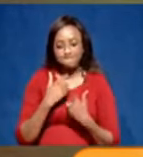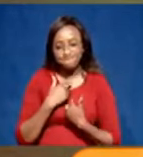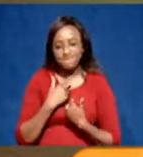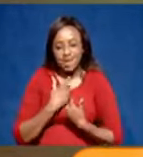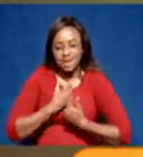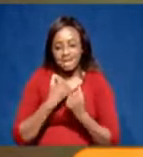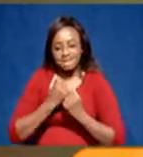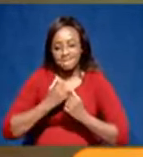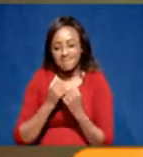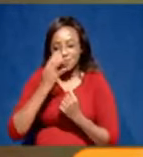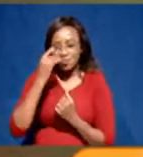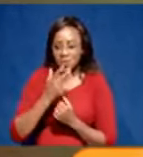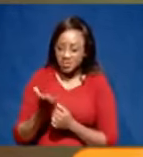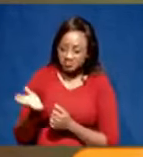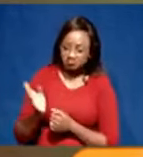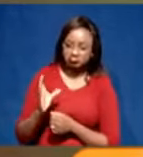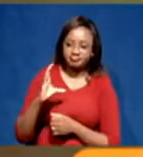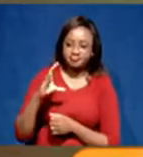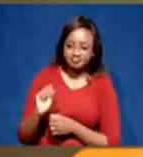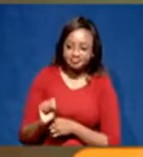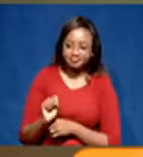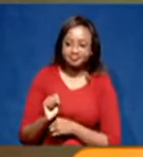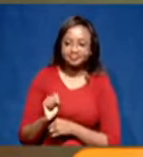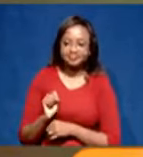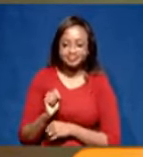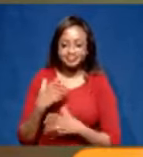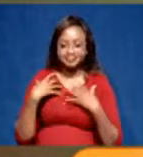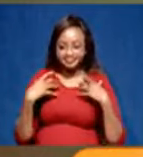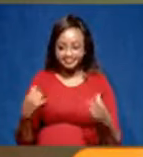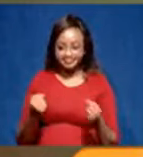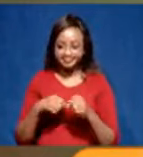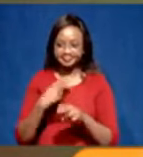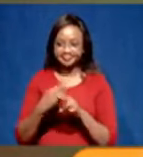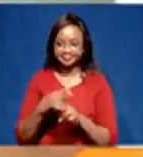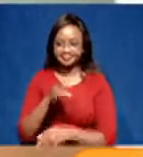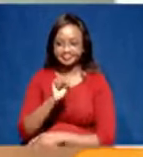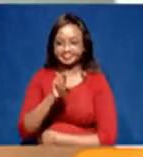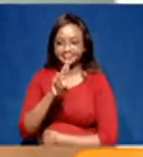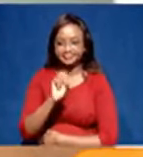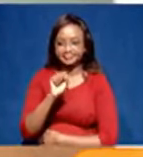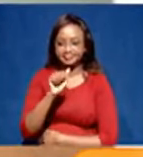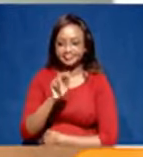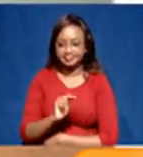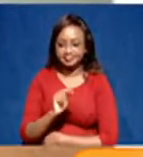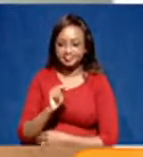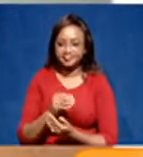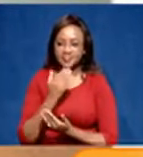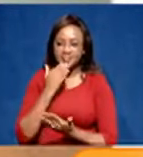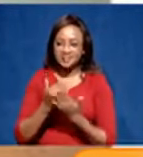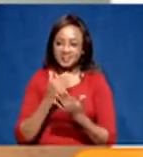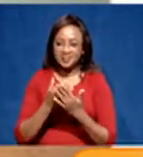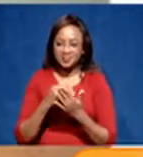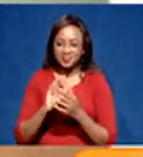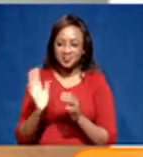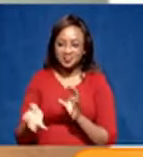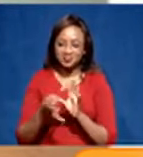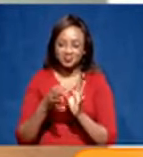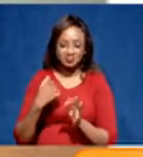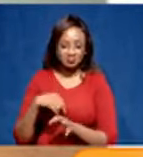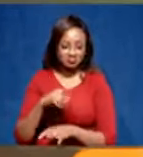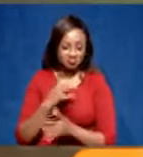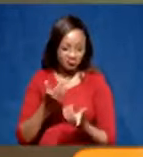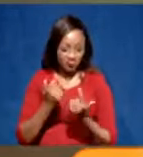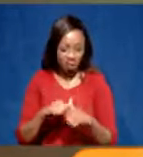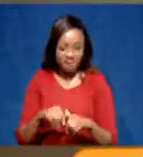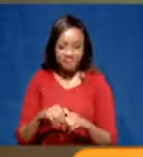joined tonight with the Cabinet Secretary in charge of Health. That's Susan Nakhumicha Wafula. Thank you so much for joining us. A